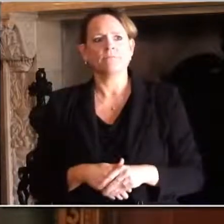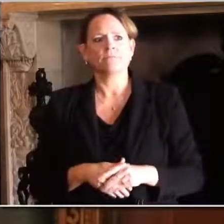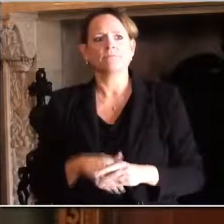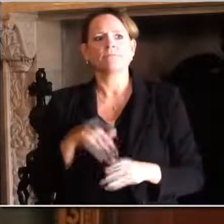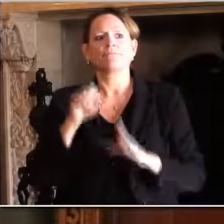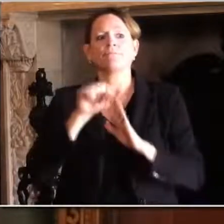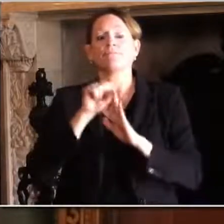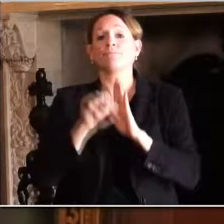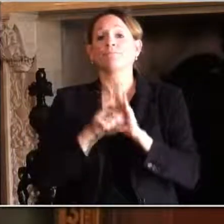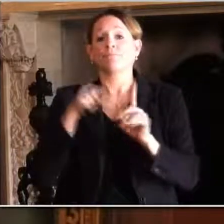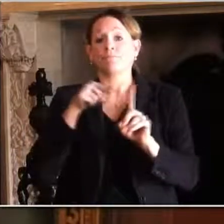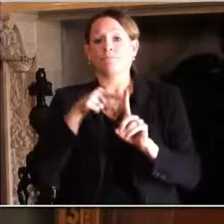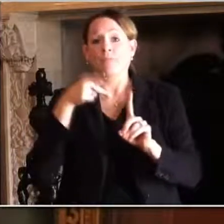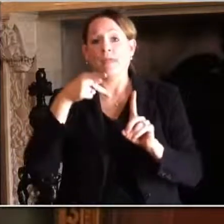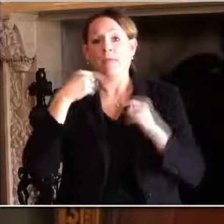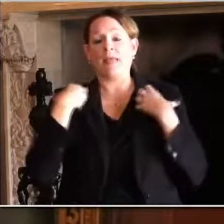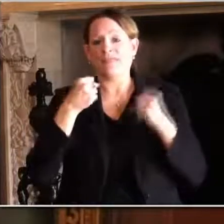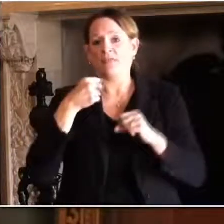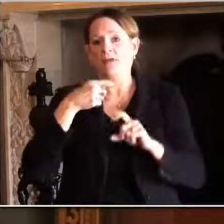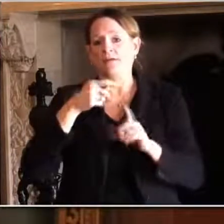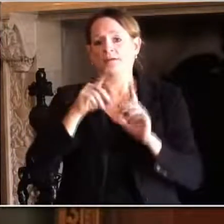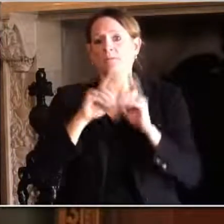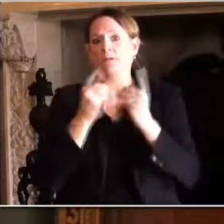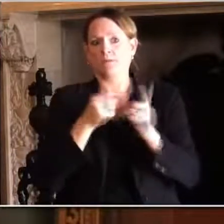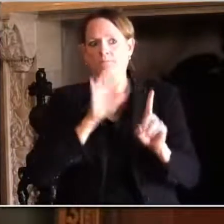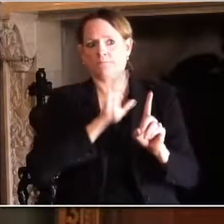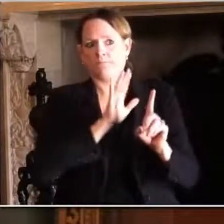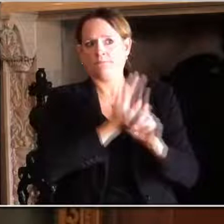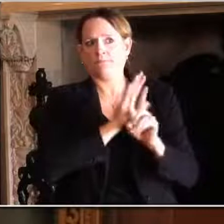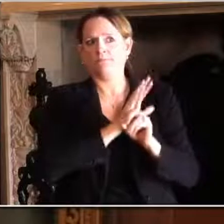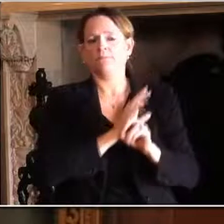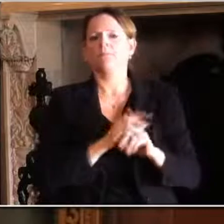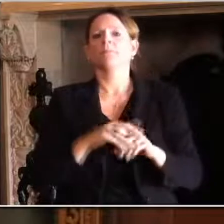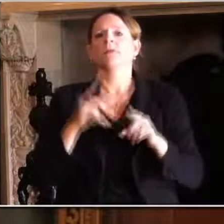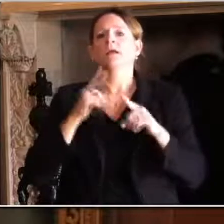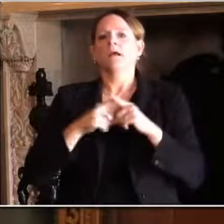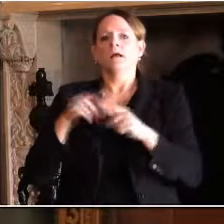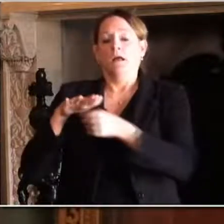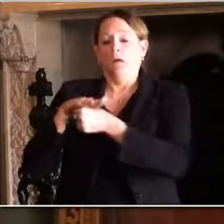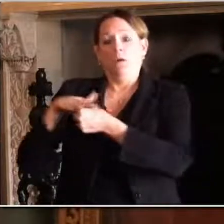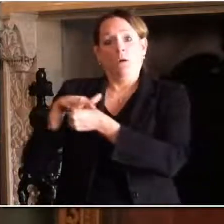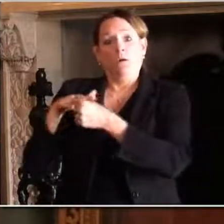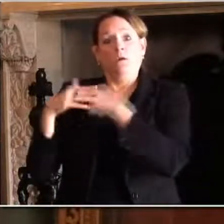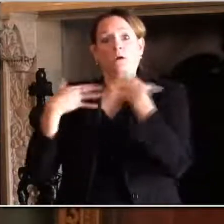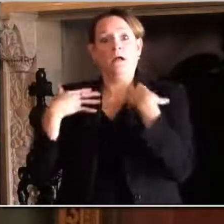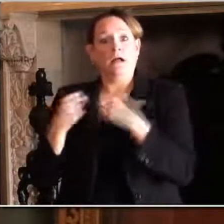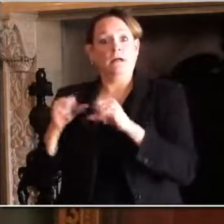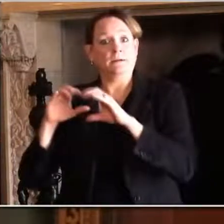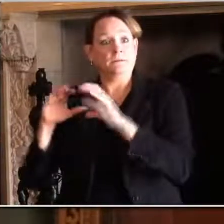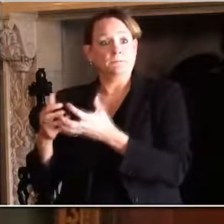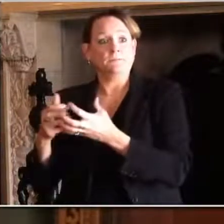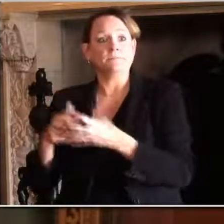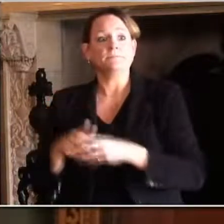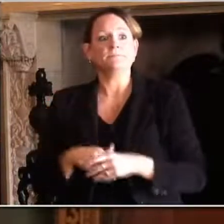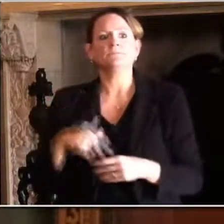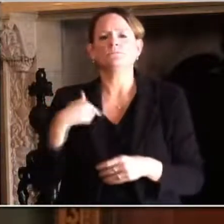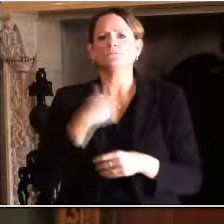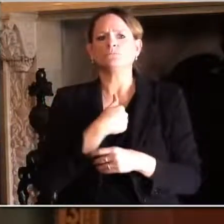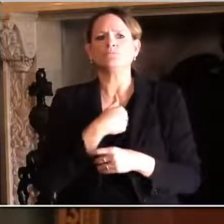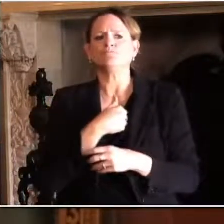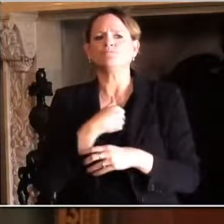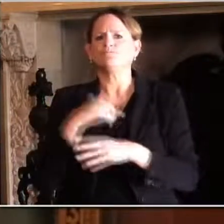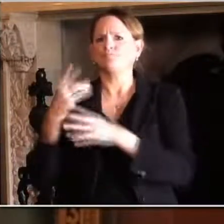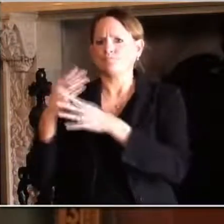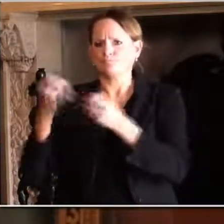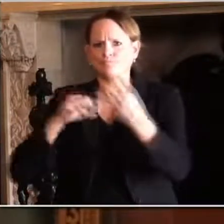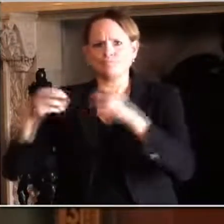our county local partners have of sharing data at this level, meaning individual case counts on a daily basis, is truly without precedent at